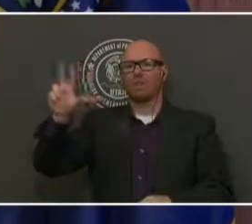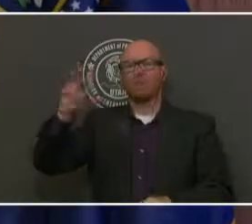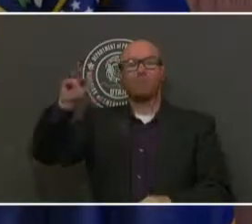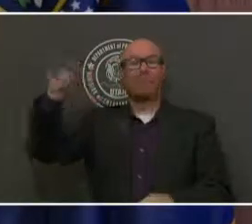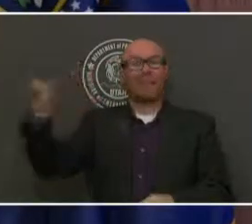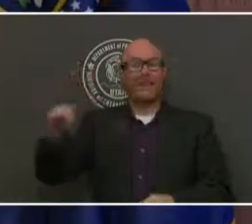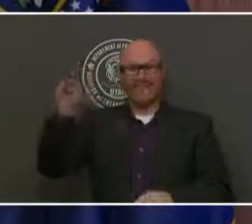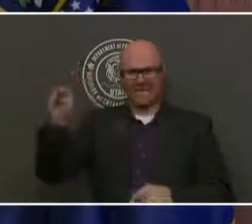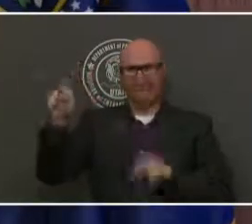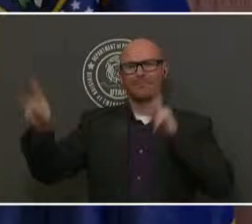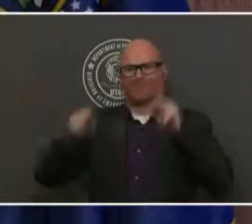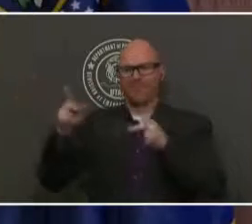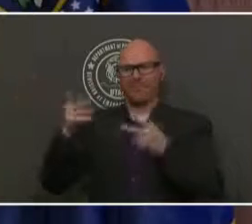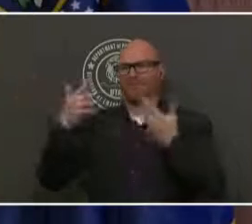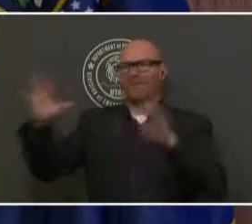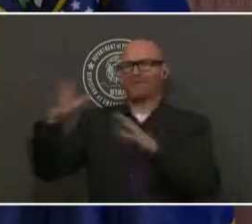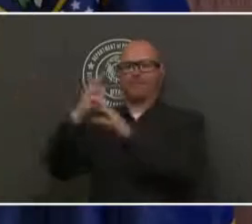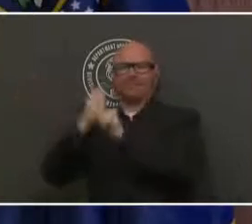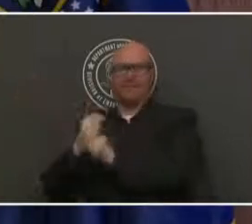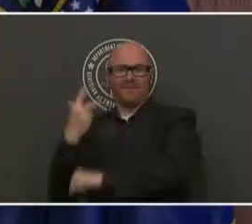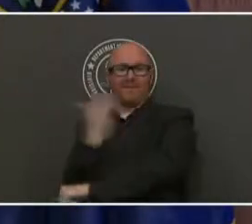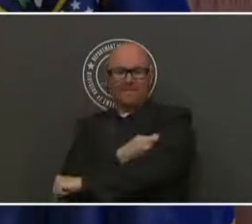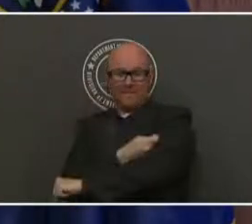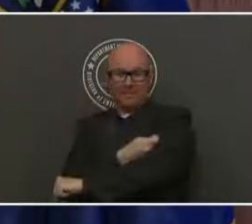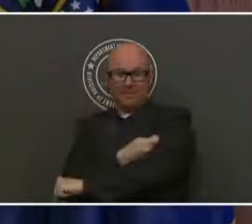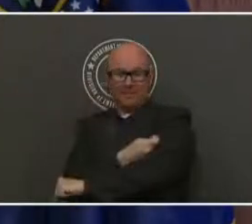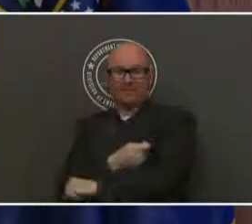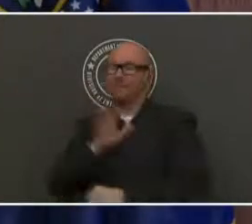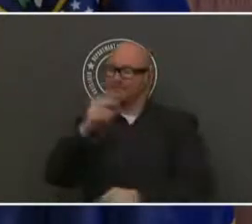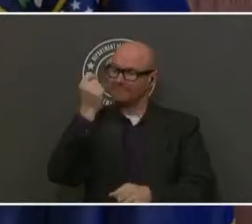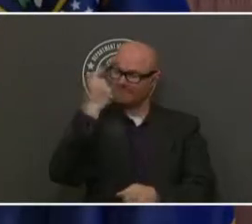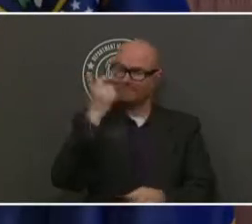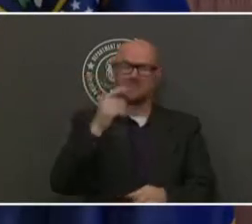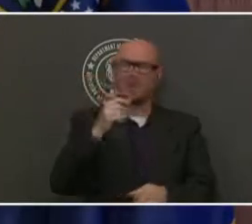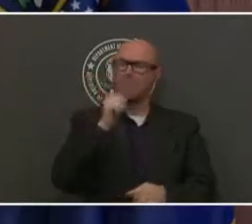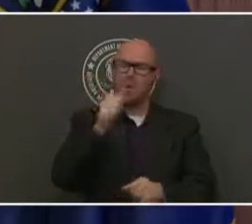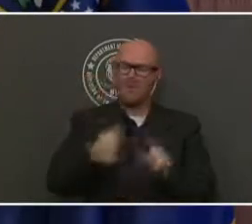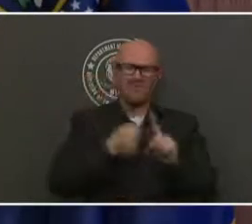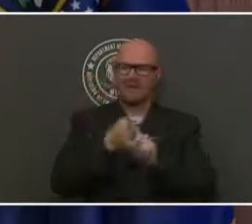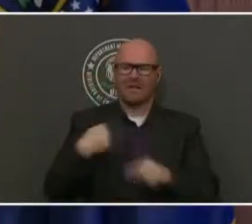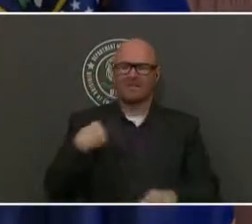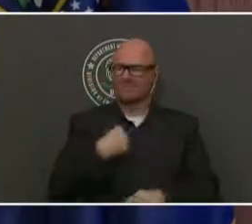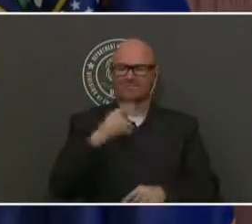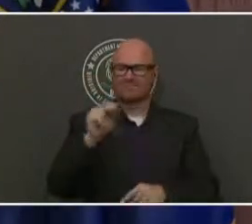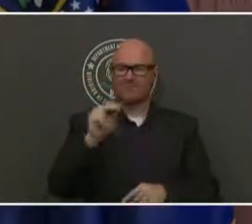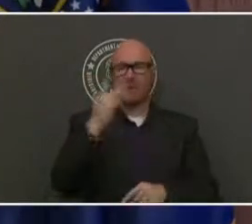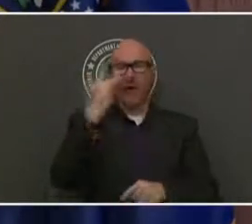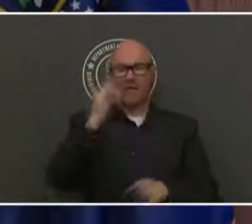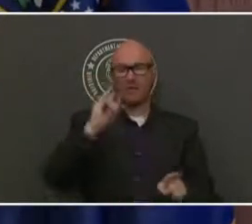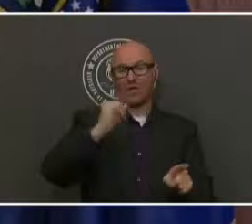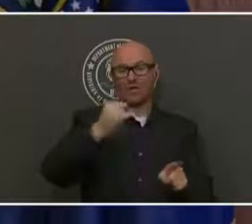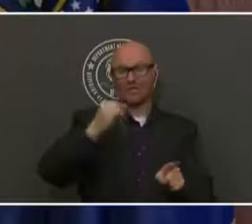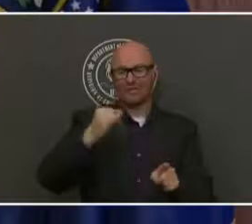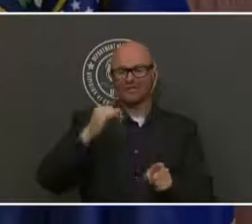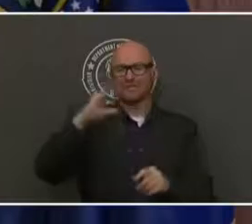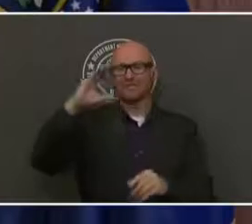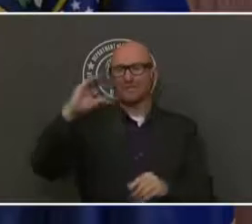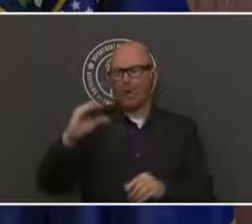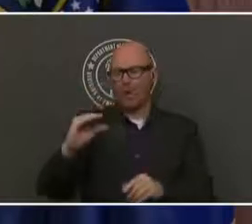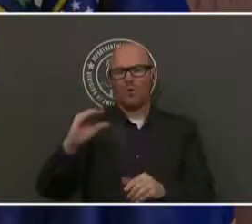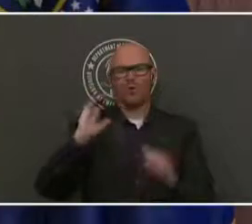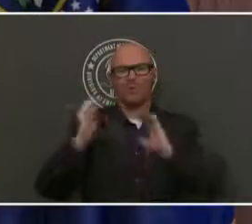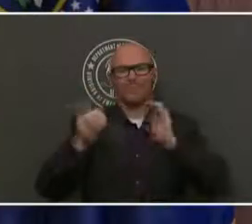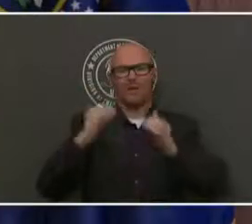been a fairly small percentage of our vaccinations. Over the past couple weeks, we're looking at less